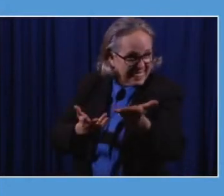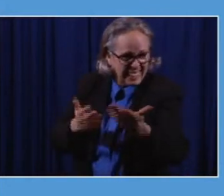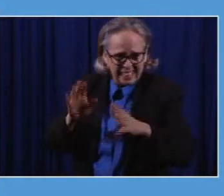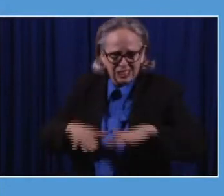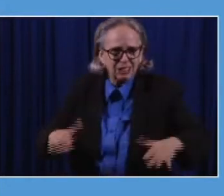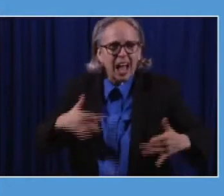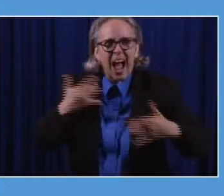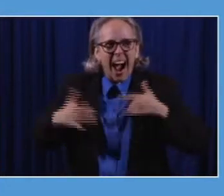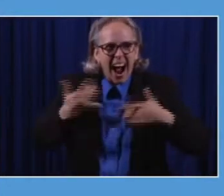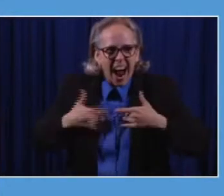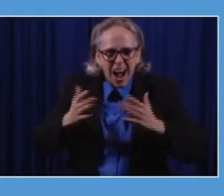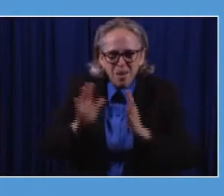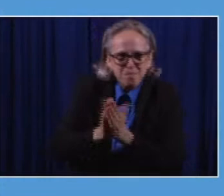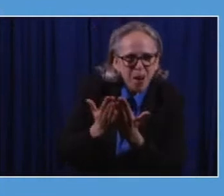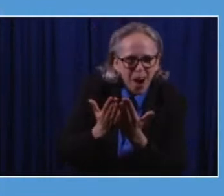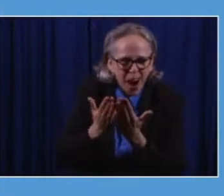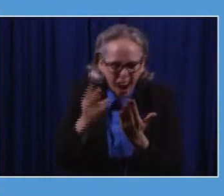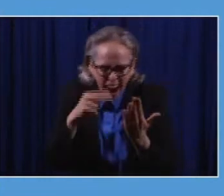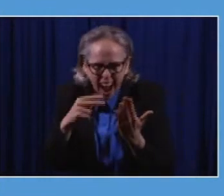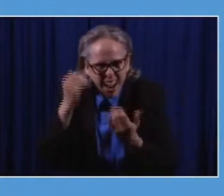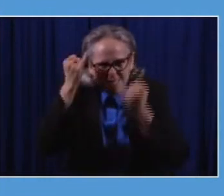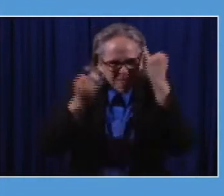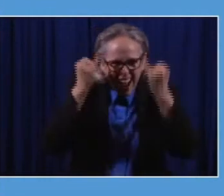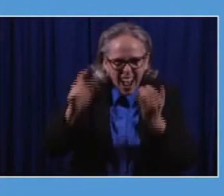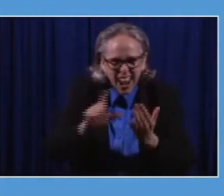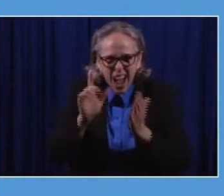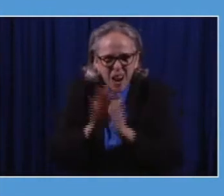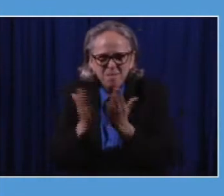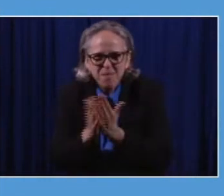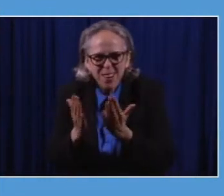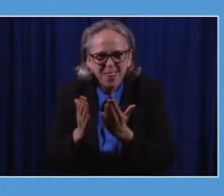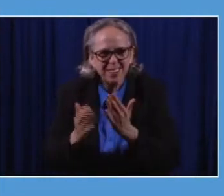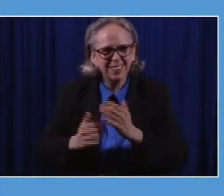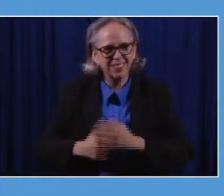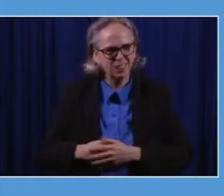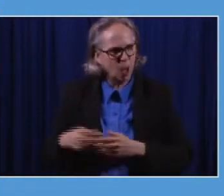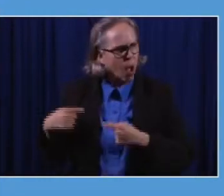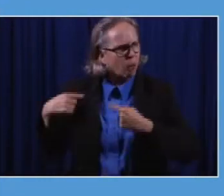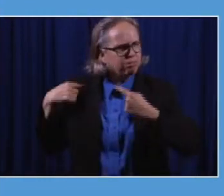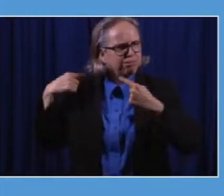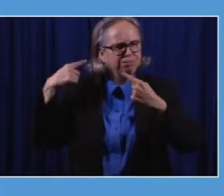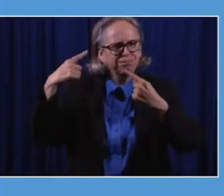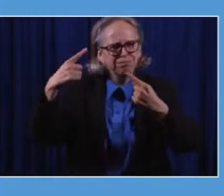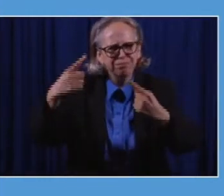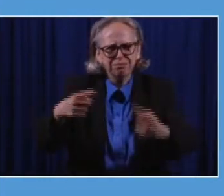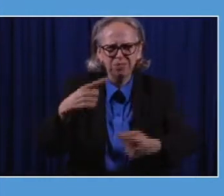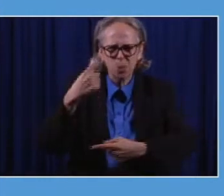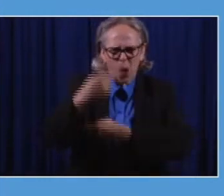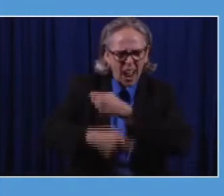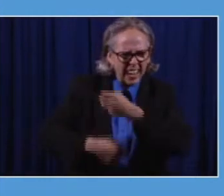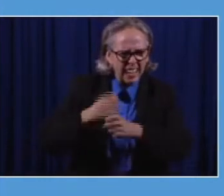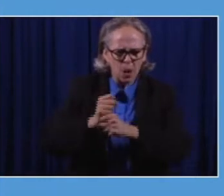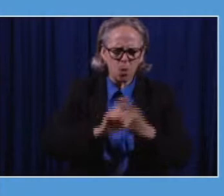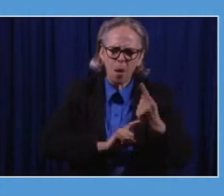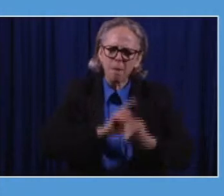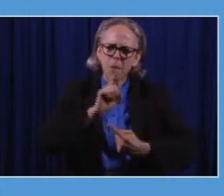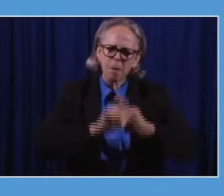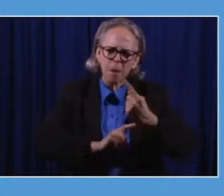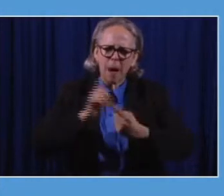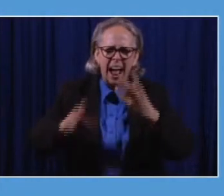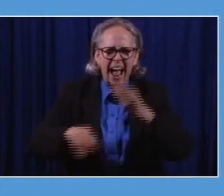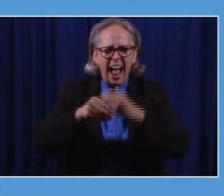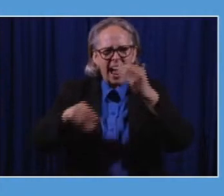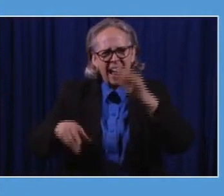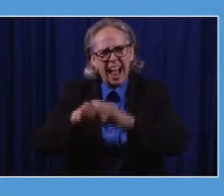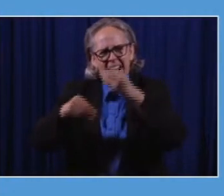books in Greene County. So over the past year, one by one, we worked on partnerships to add more counties. I've